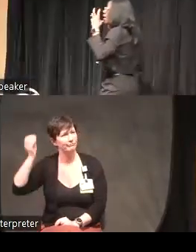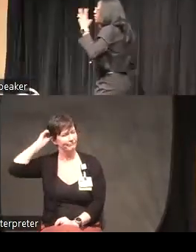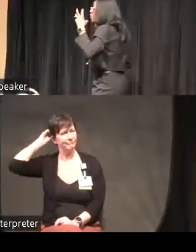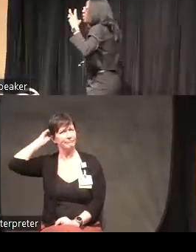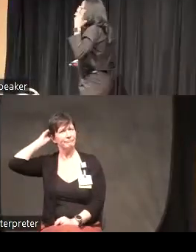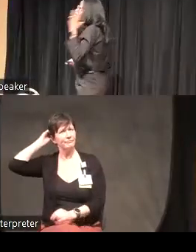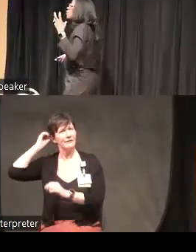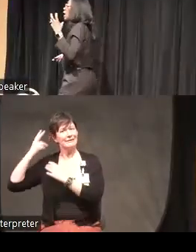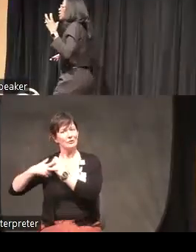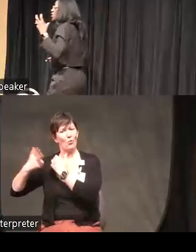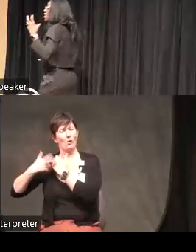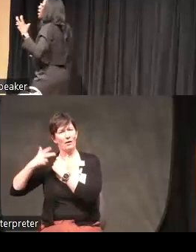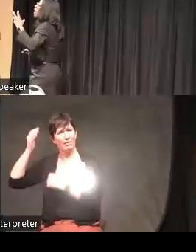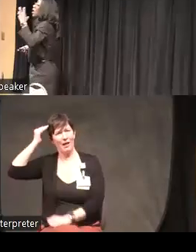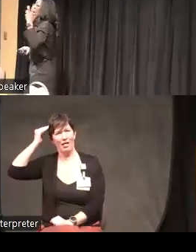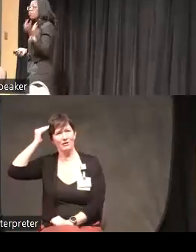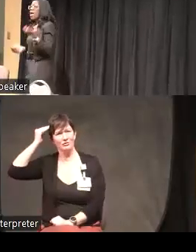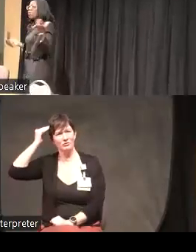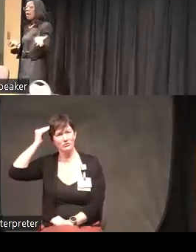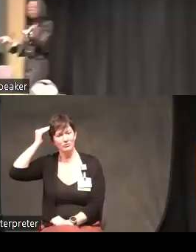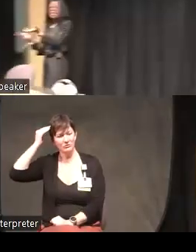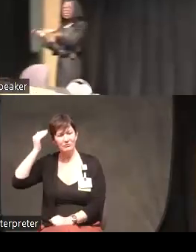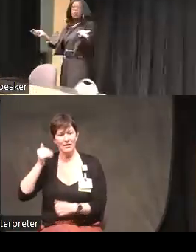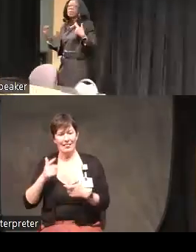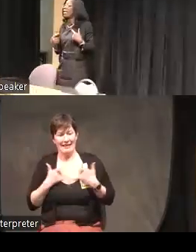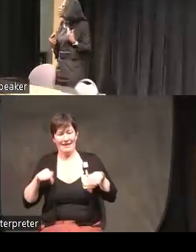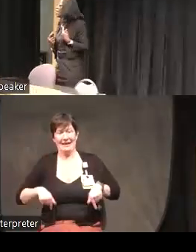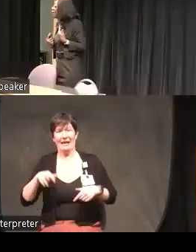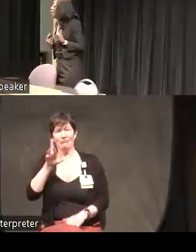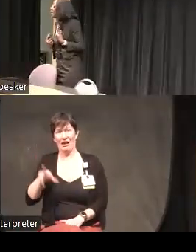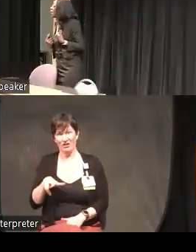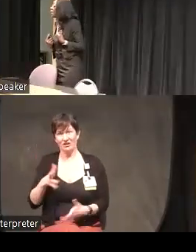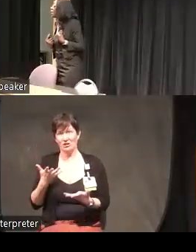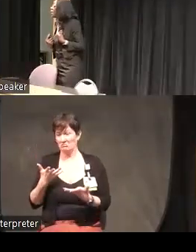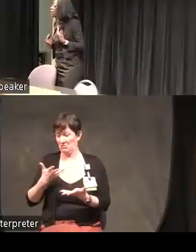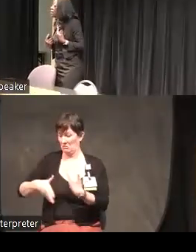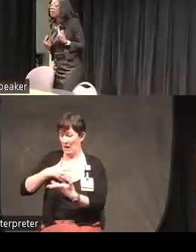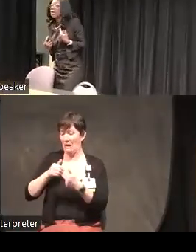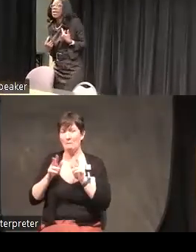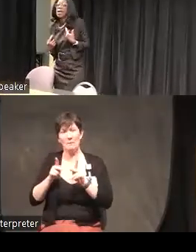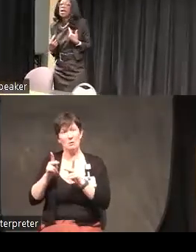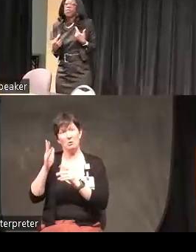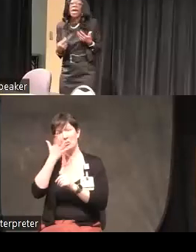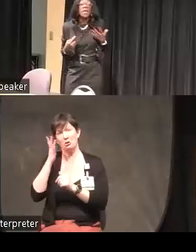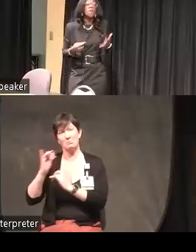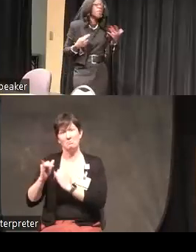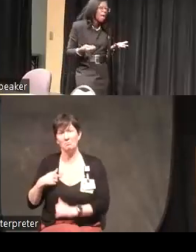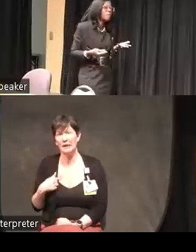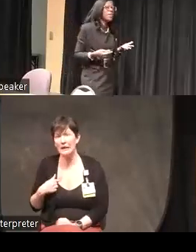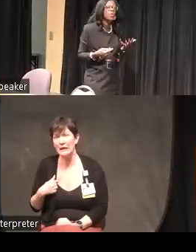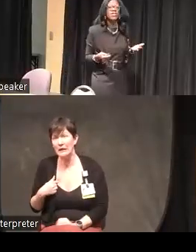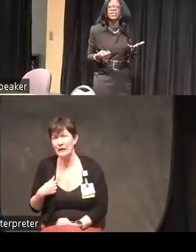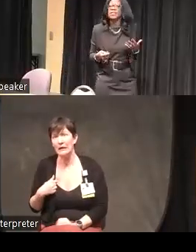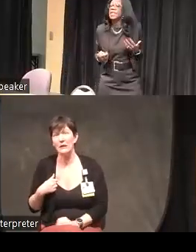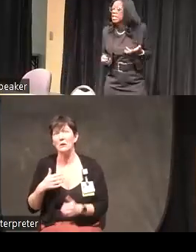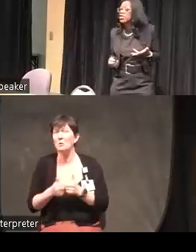that comes from living in Rochester around probably no people that look like me, right? Around people probably